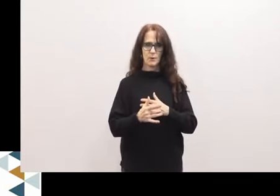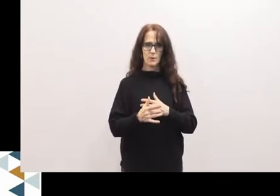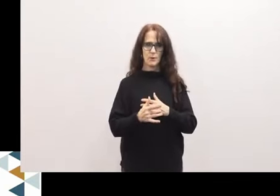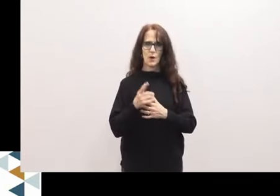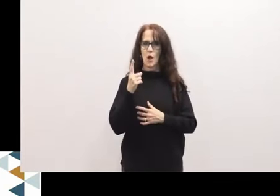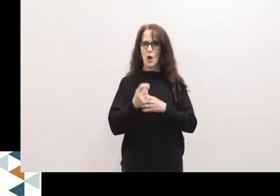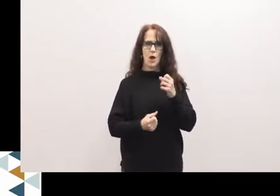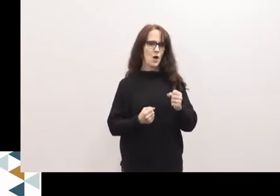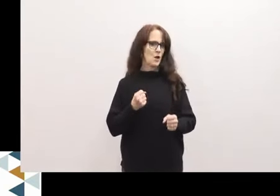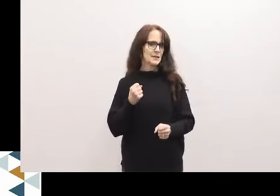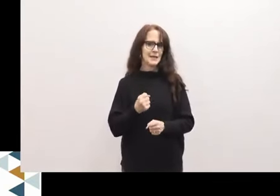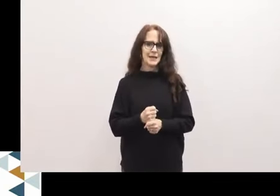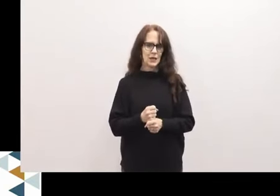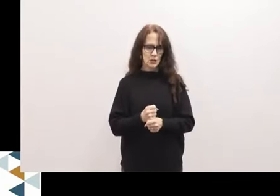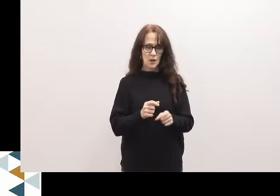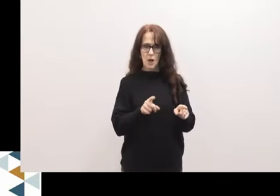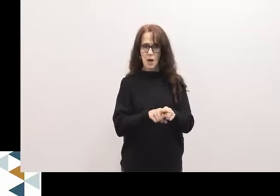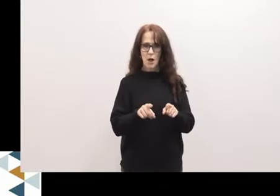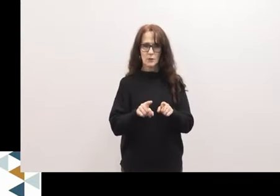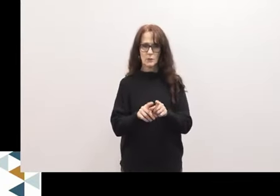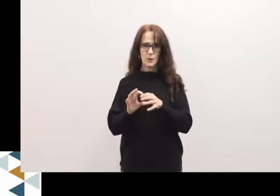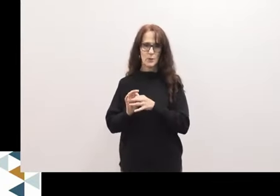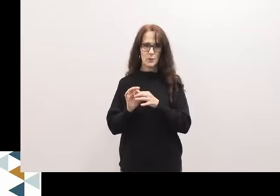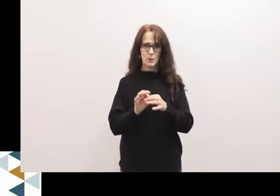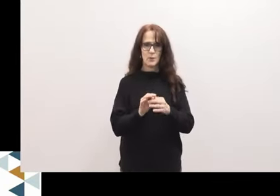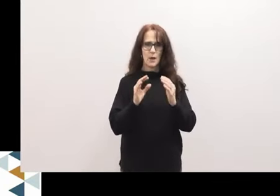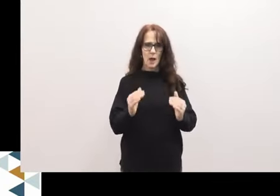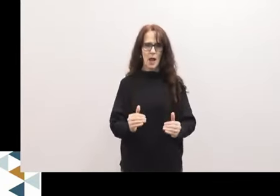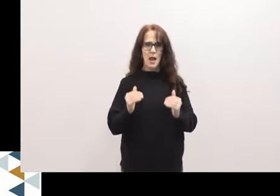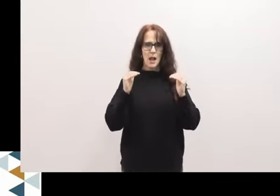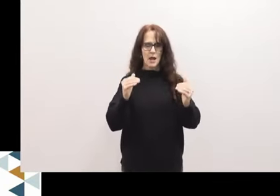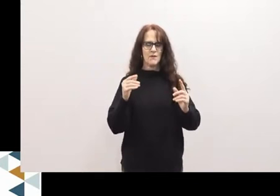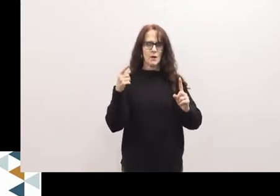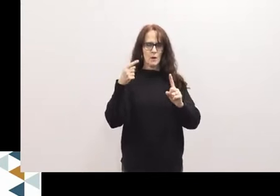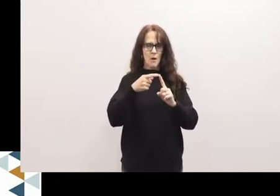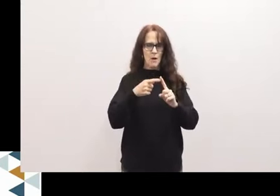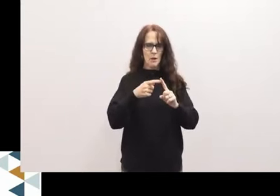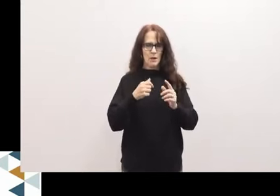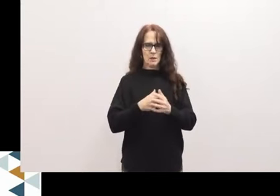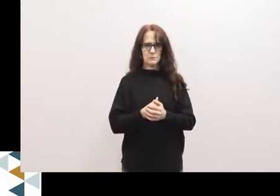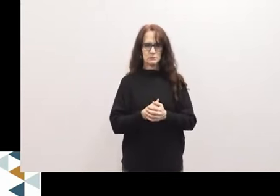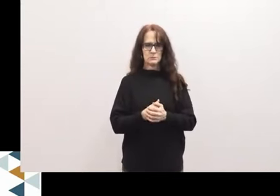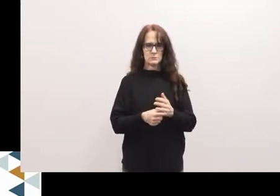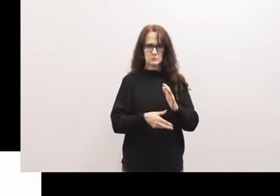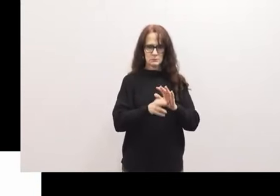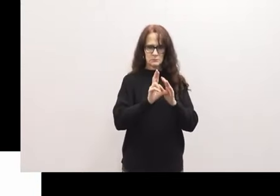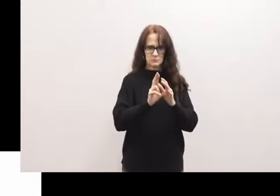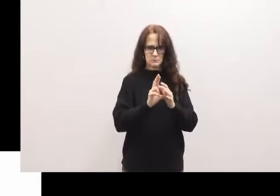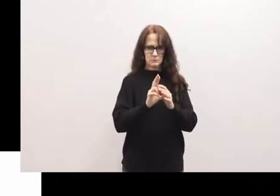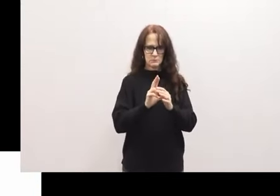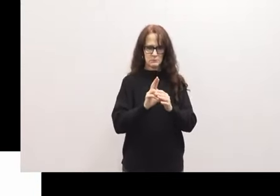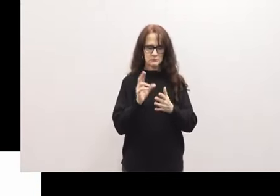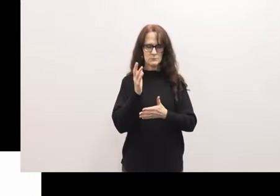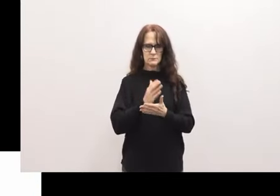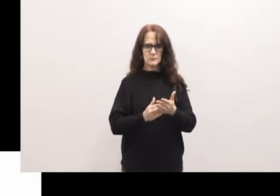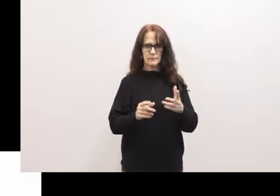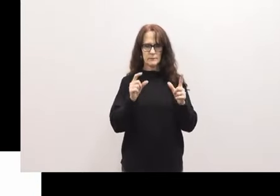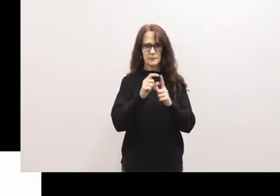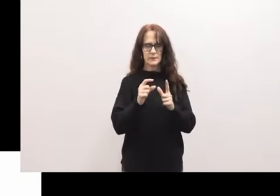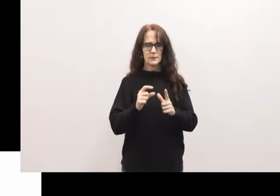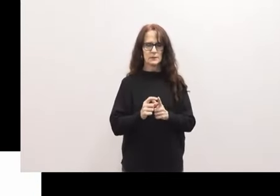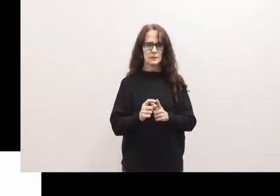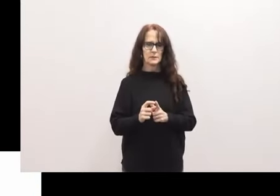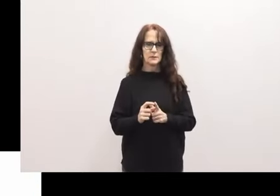year, and they're also correlated to a higher level goal. So now that we've reviewed some of our terms, we want